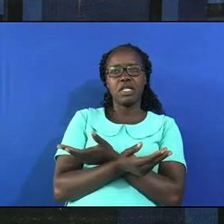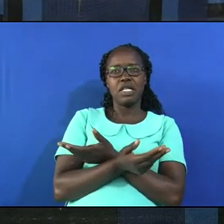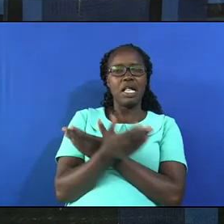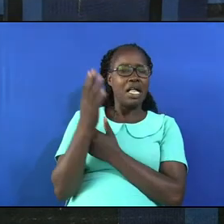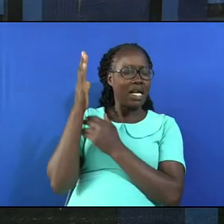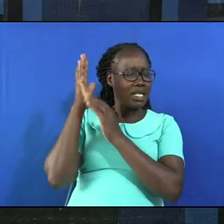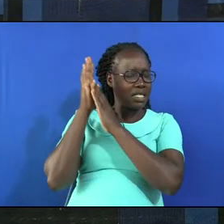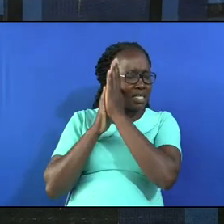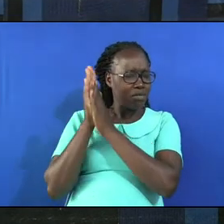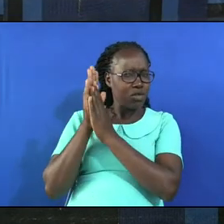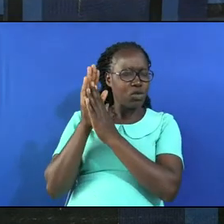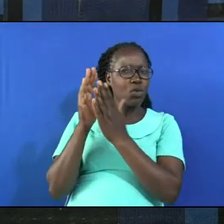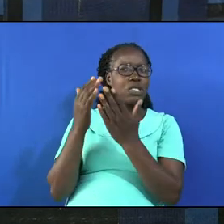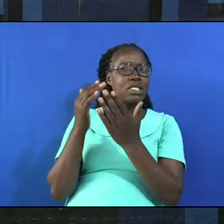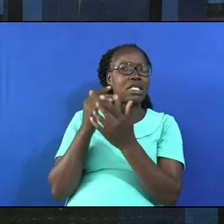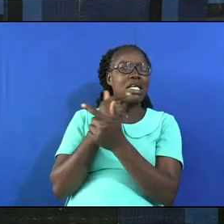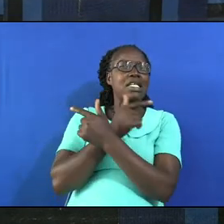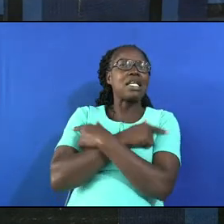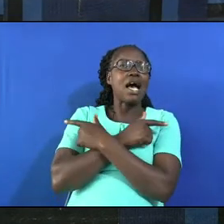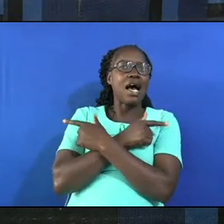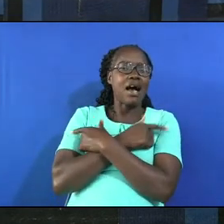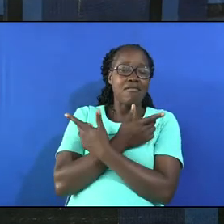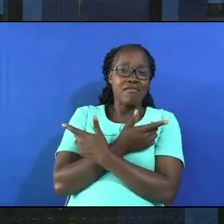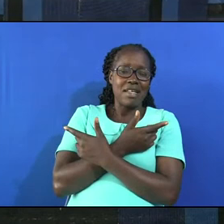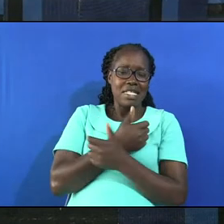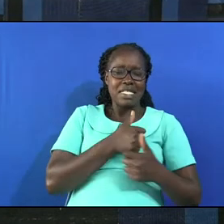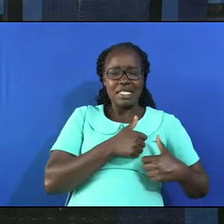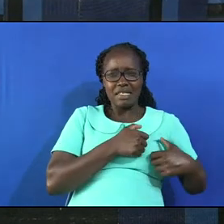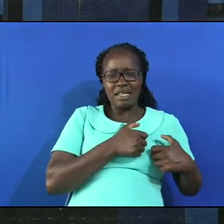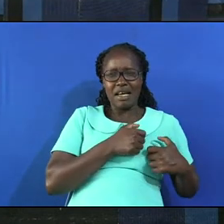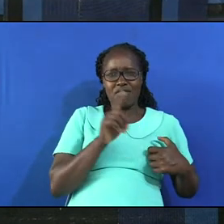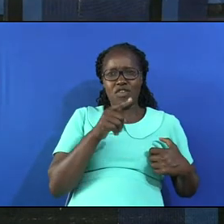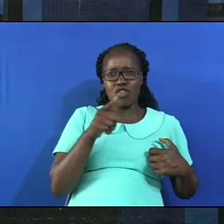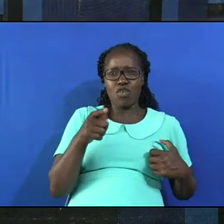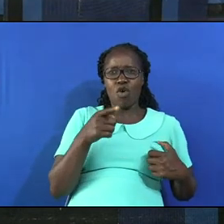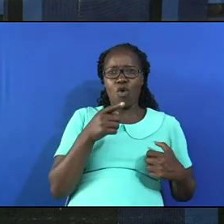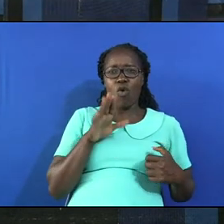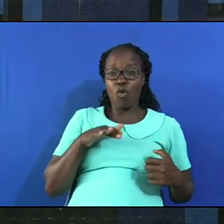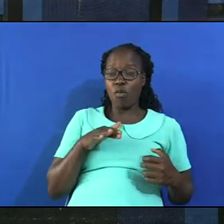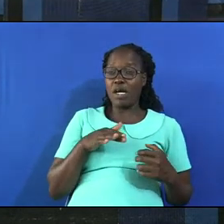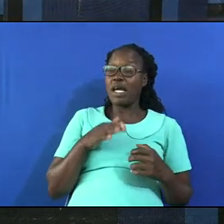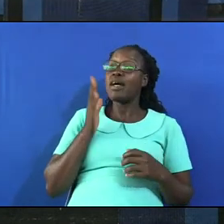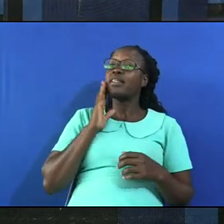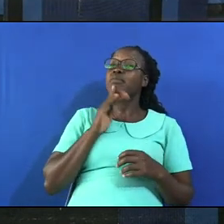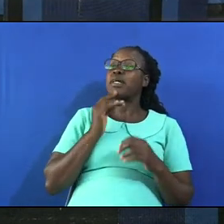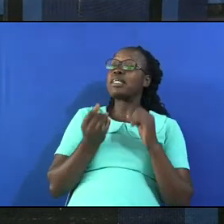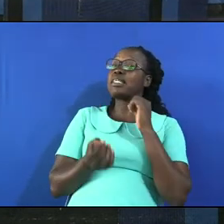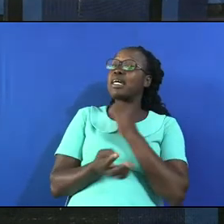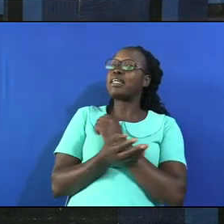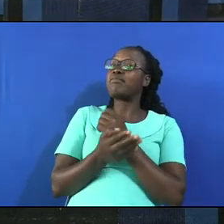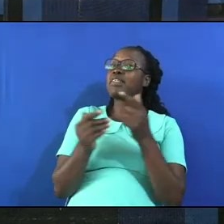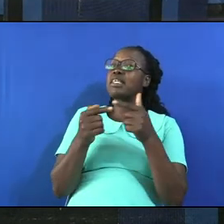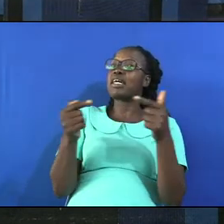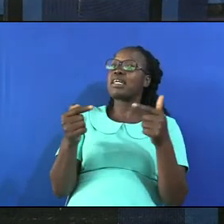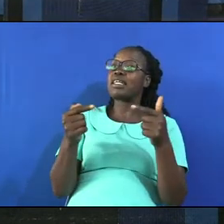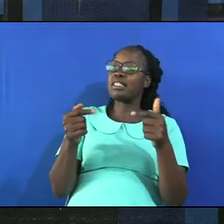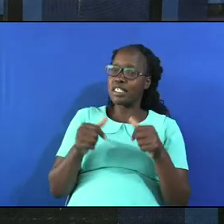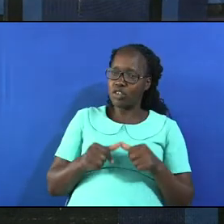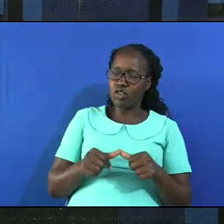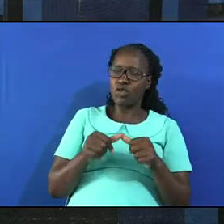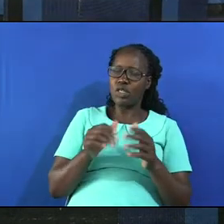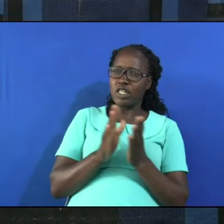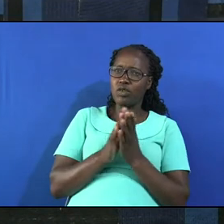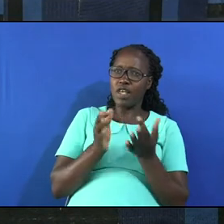Samson fell in love with a wrong woman, and even when his parents advised him, he went ahead into the